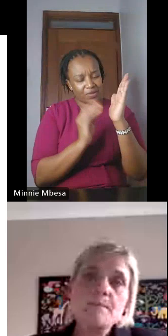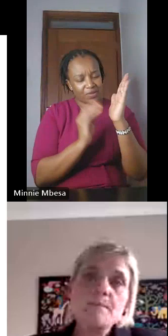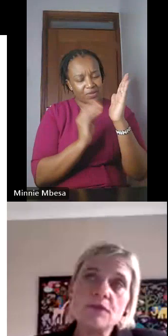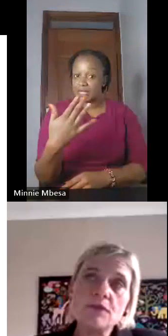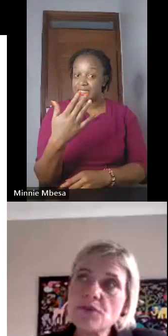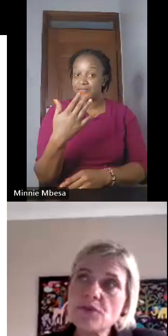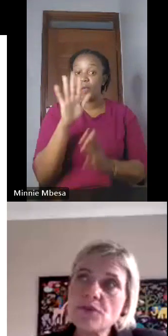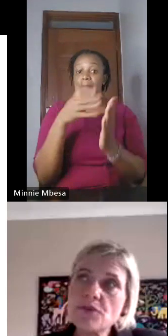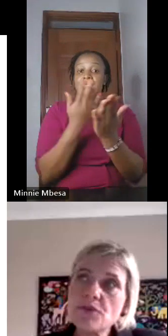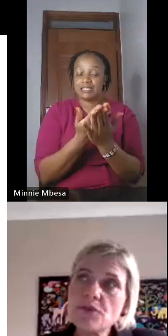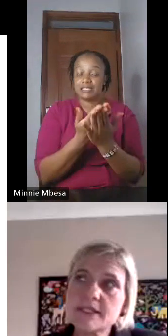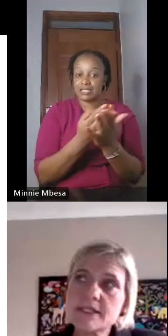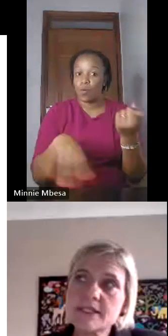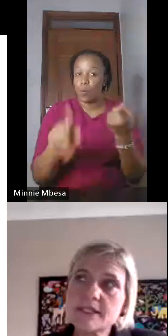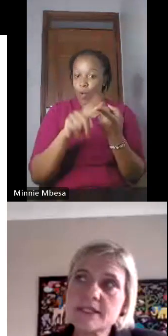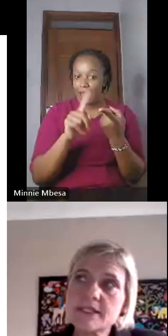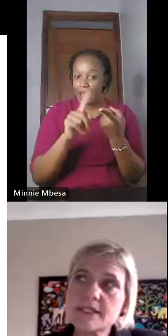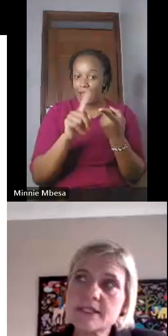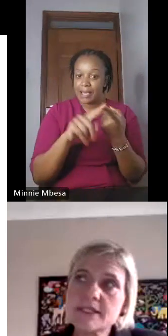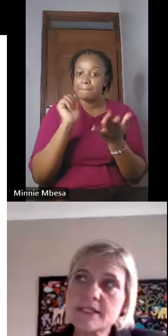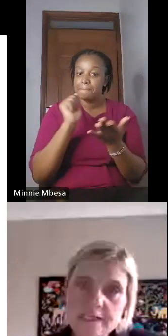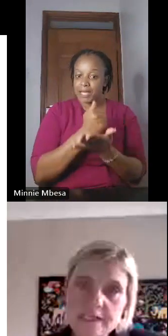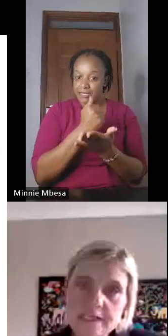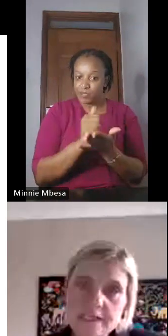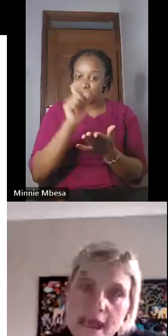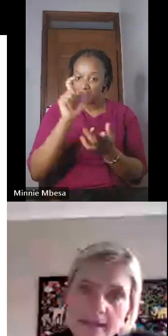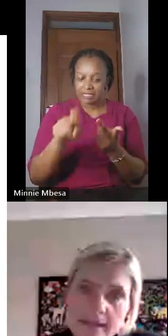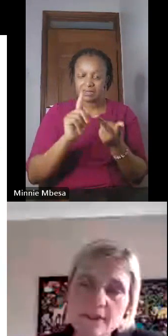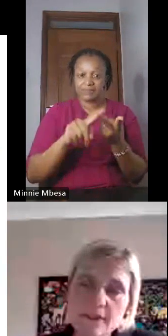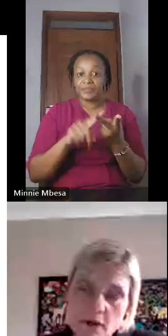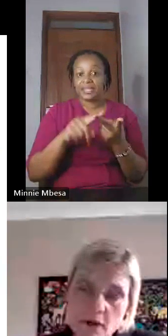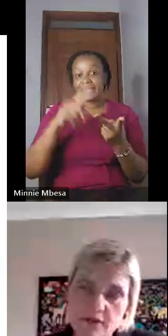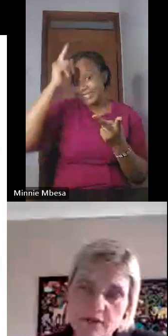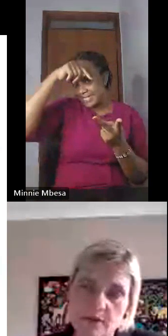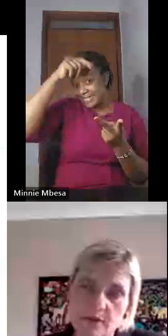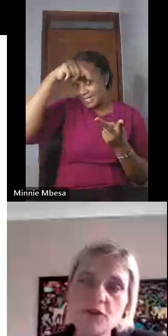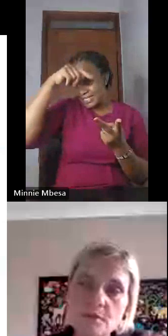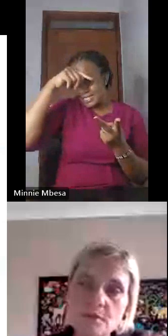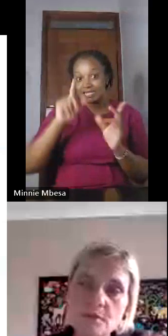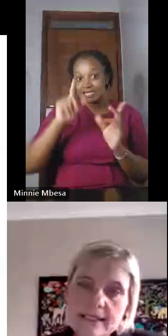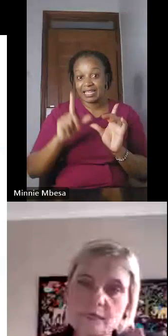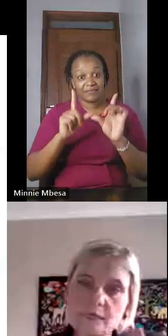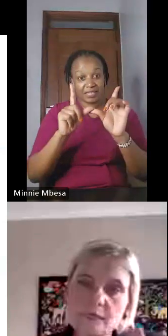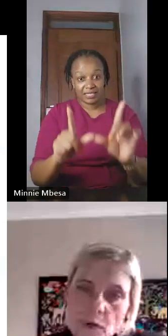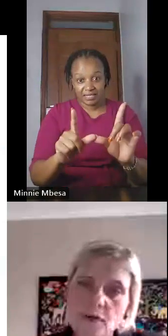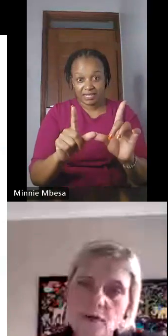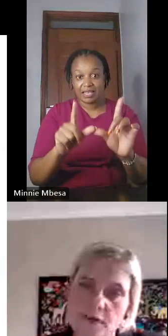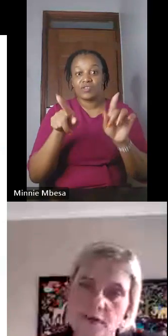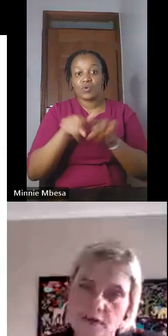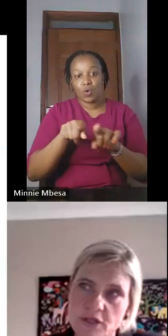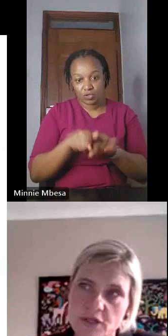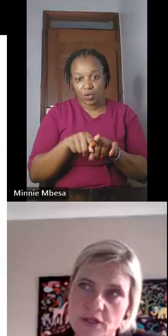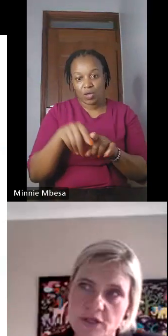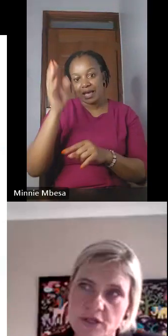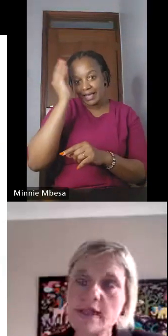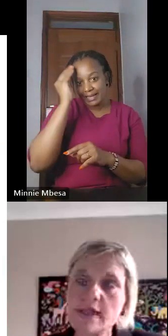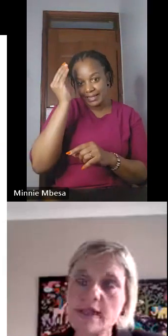passport, you need your undergraduate degree, certificate, and transcript. So you must have both of